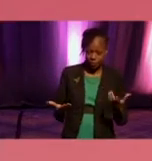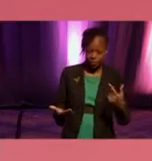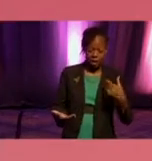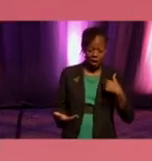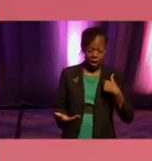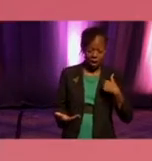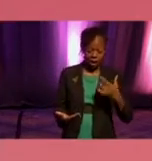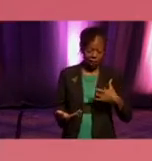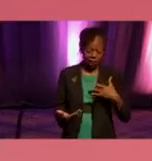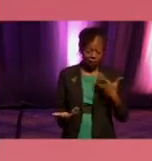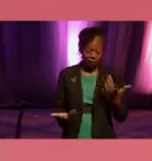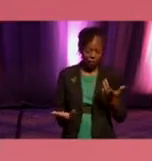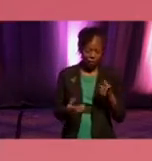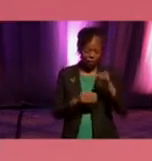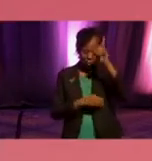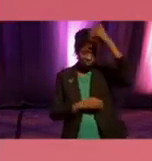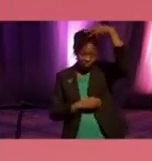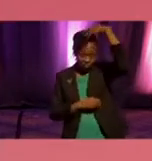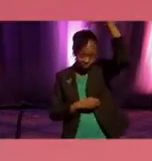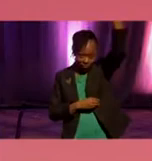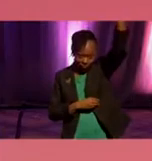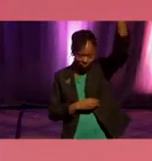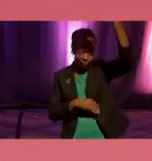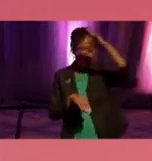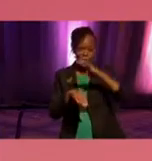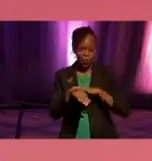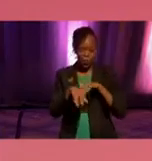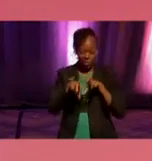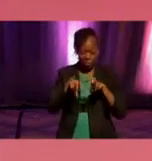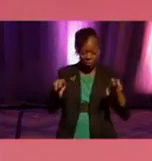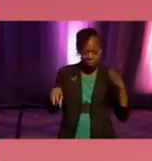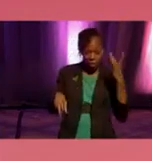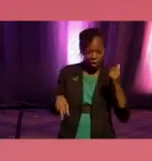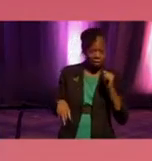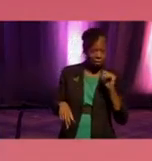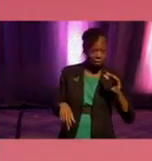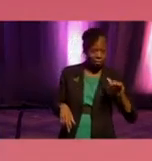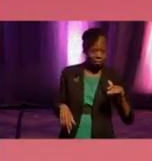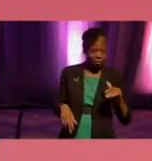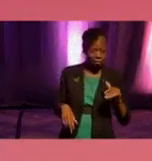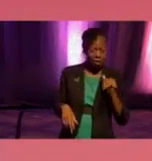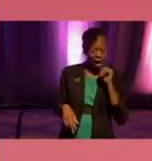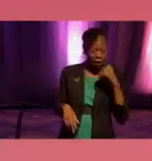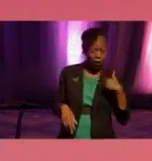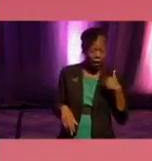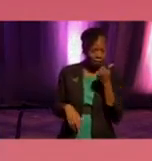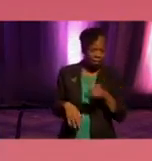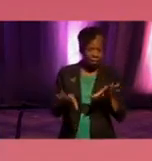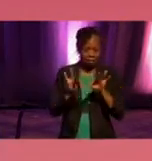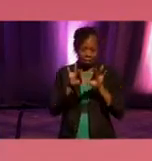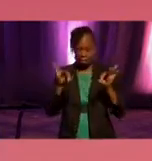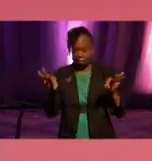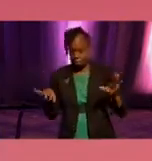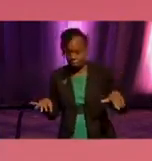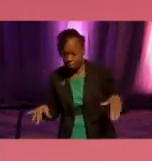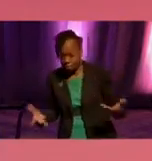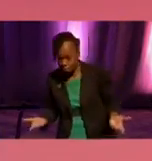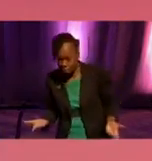I feel like the unicorn on this panel because I don't have a medical degree. I